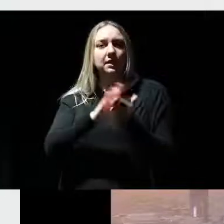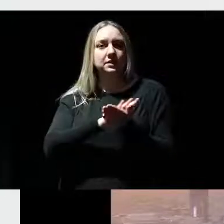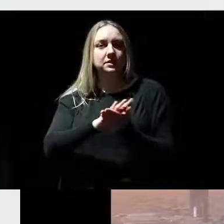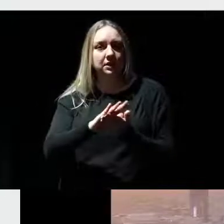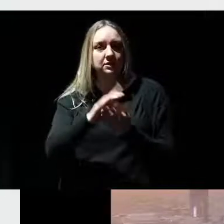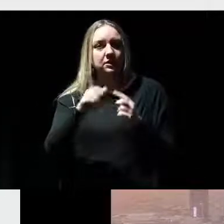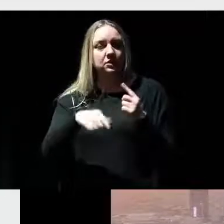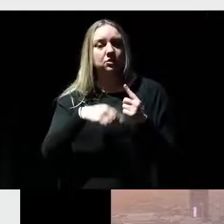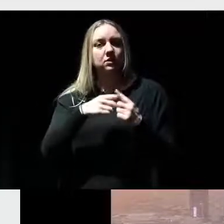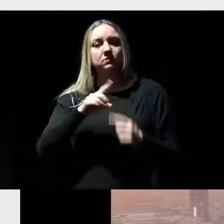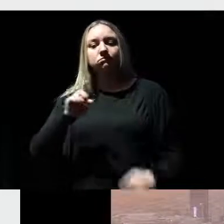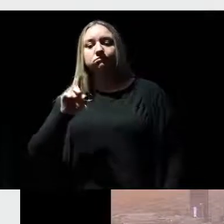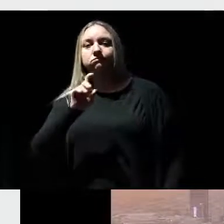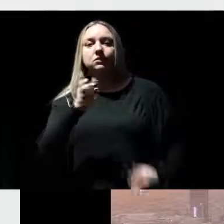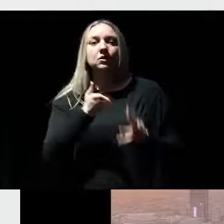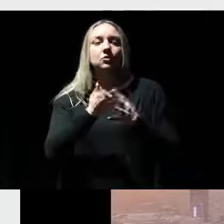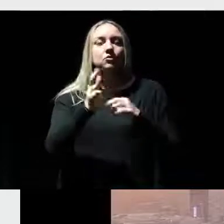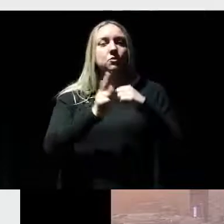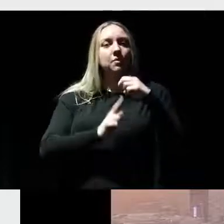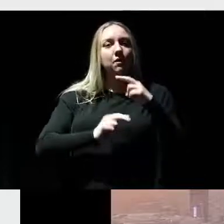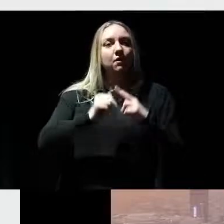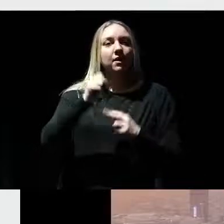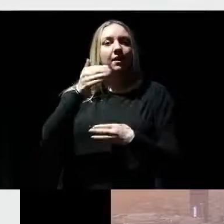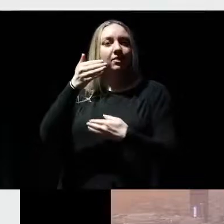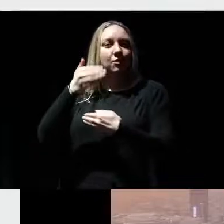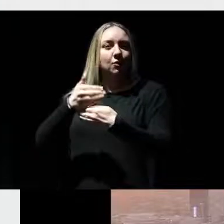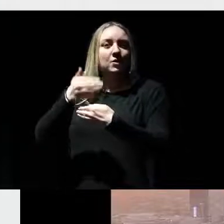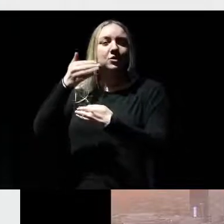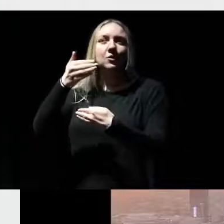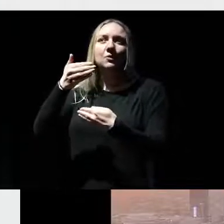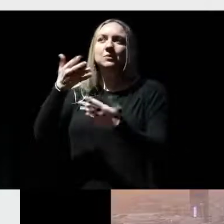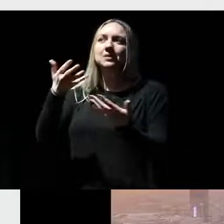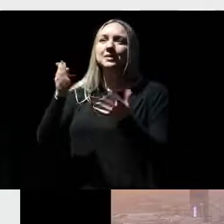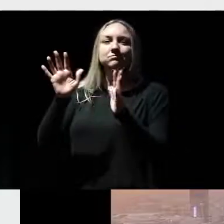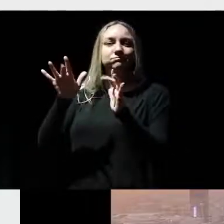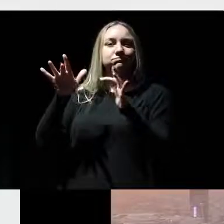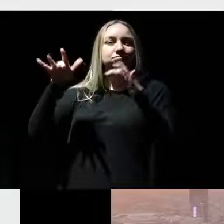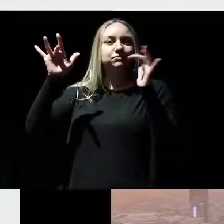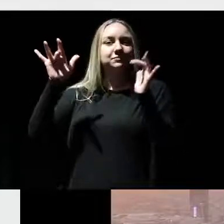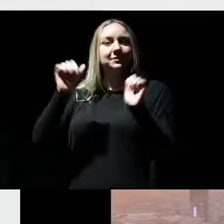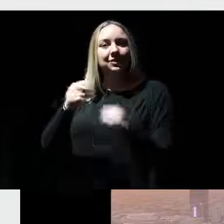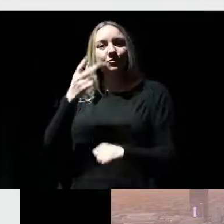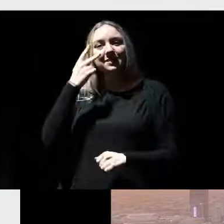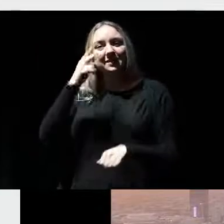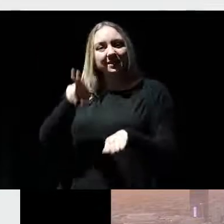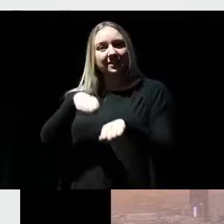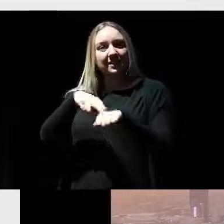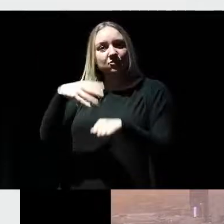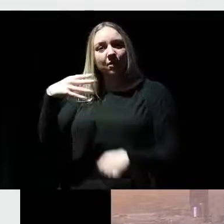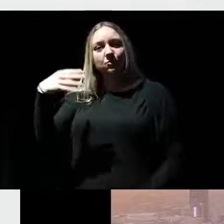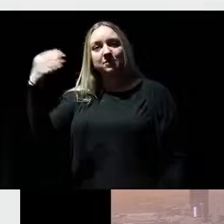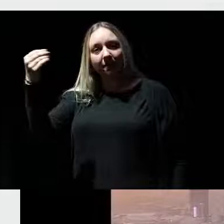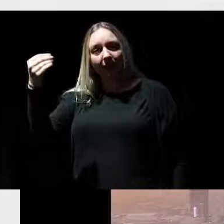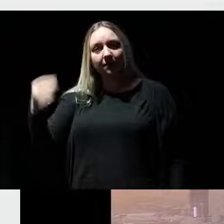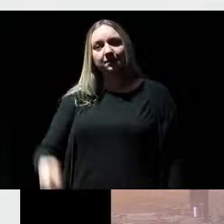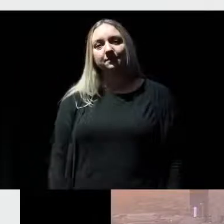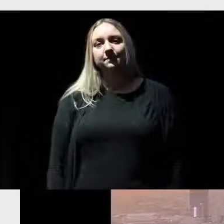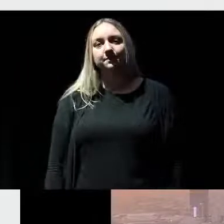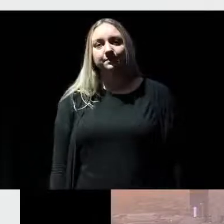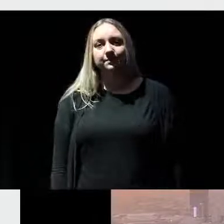the windows start to shimmer with reflections of the context and the environment around